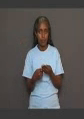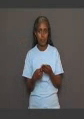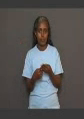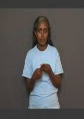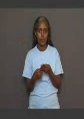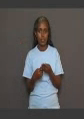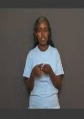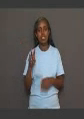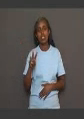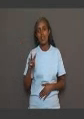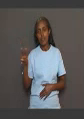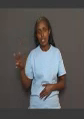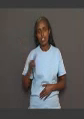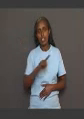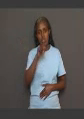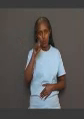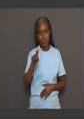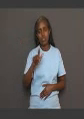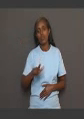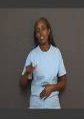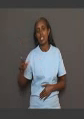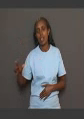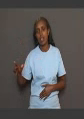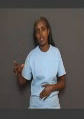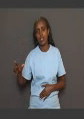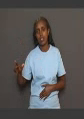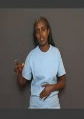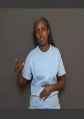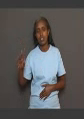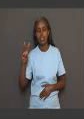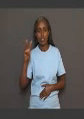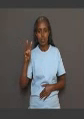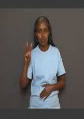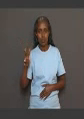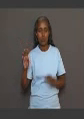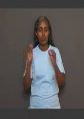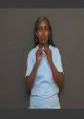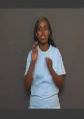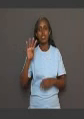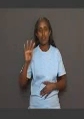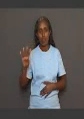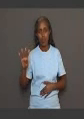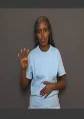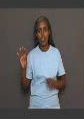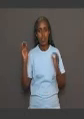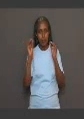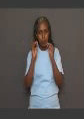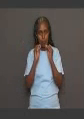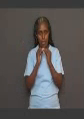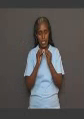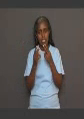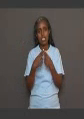Therefore, the vector equation of the line is 2 plus 4